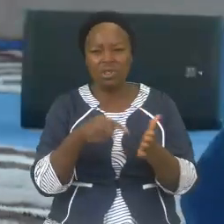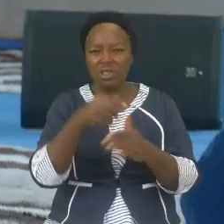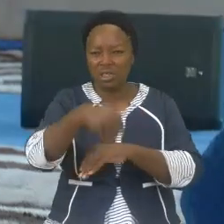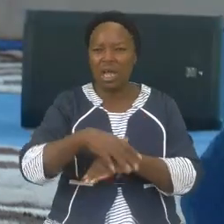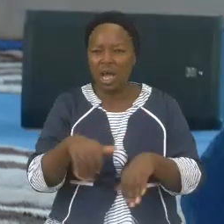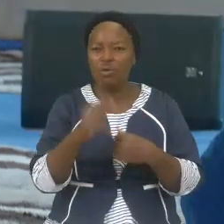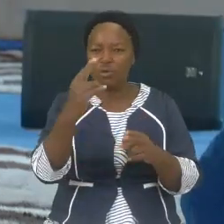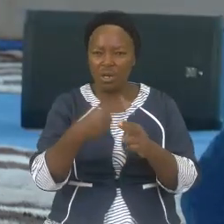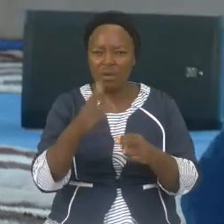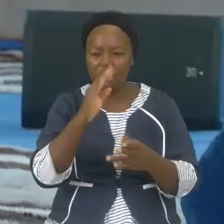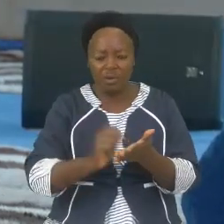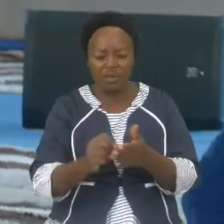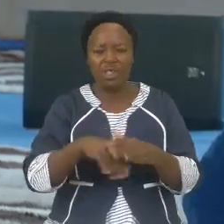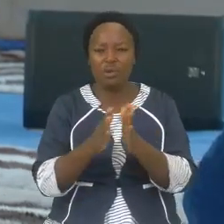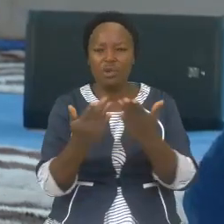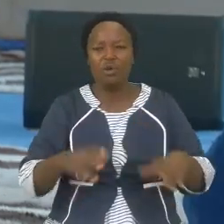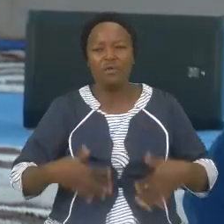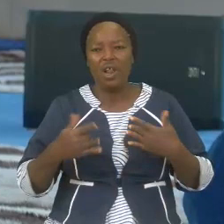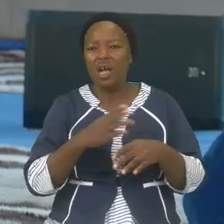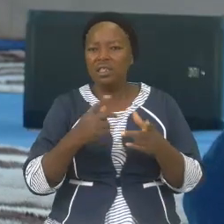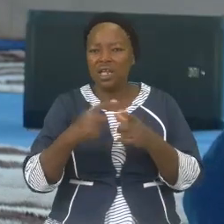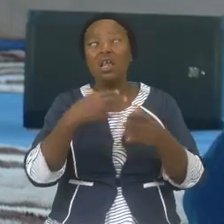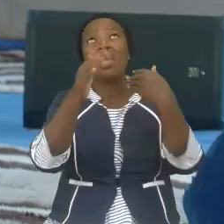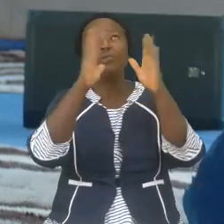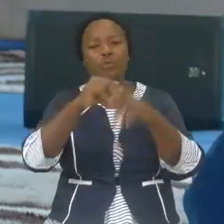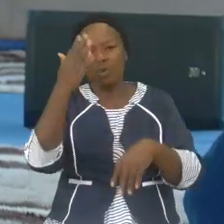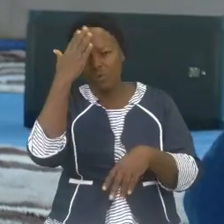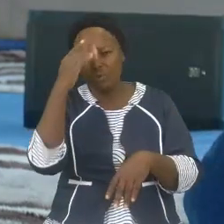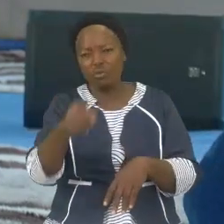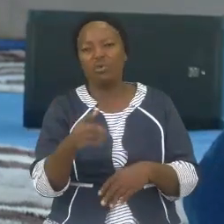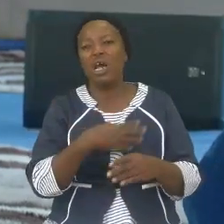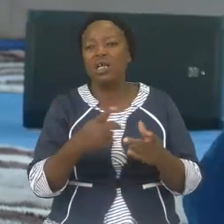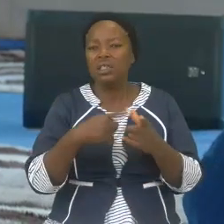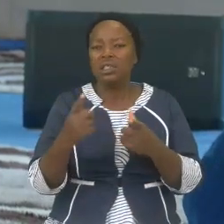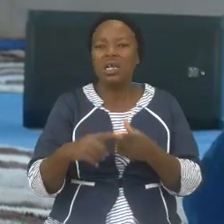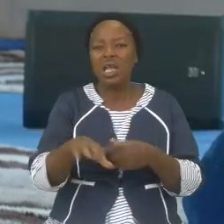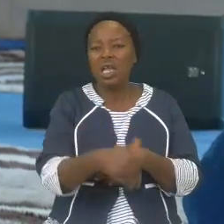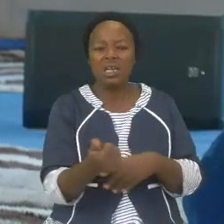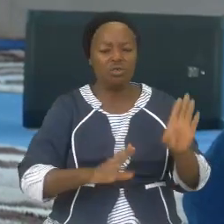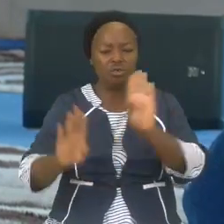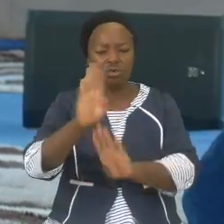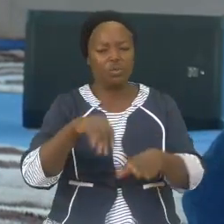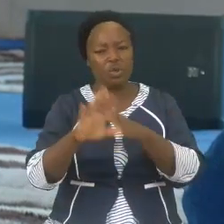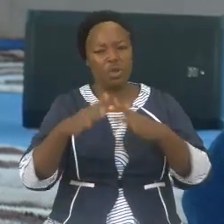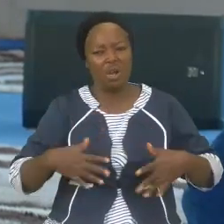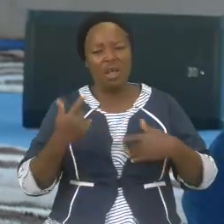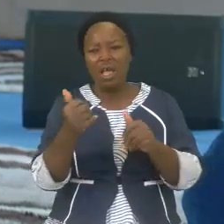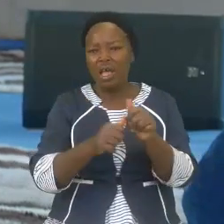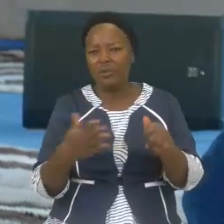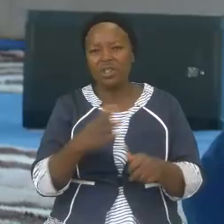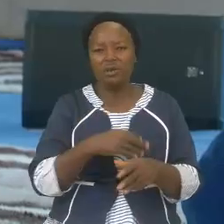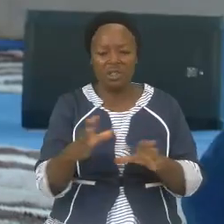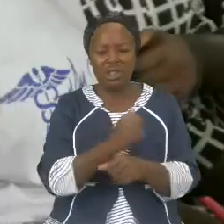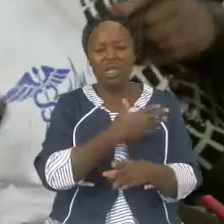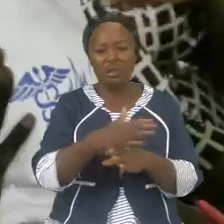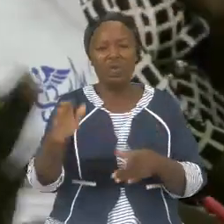be written in the book of life, and heaven will recognize you, and any trouble in your life, everything will